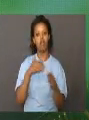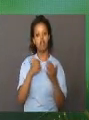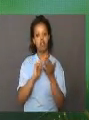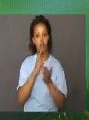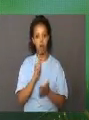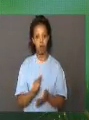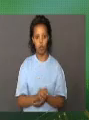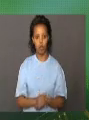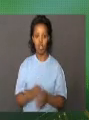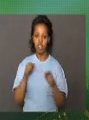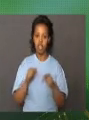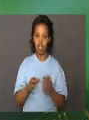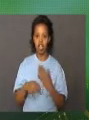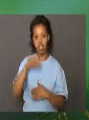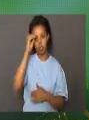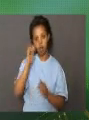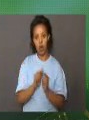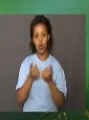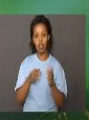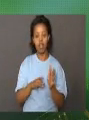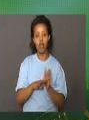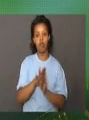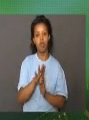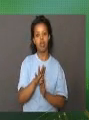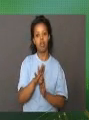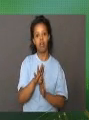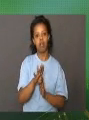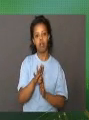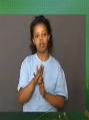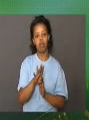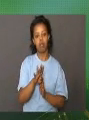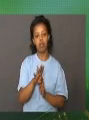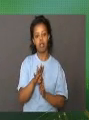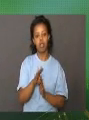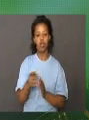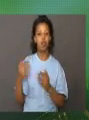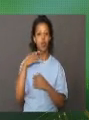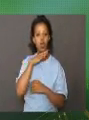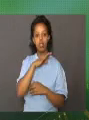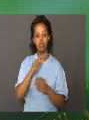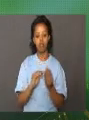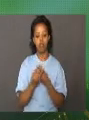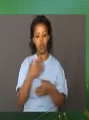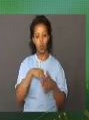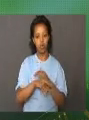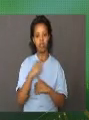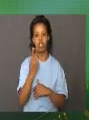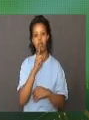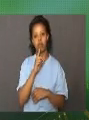lesson. Today, we learned how bacteria are used in sewage